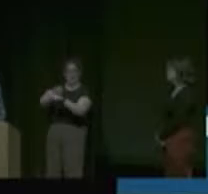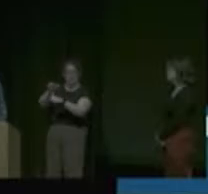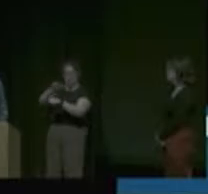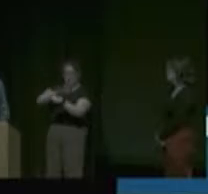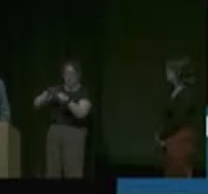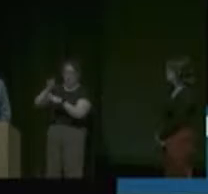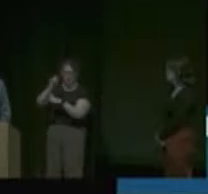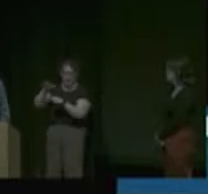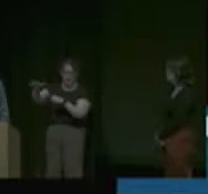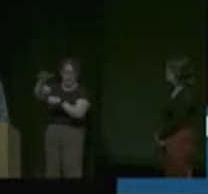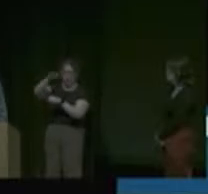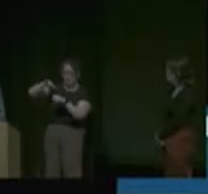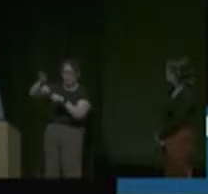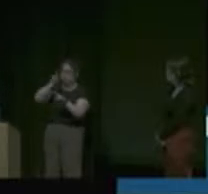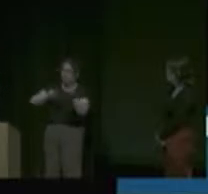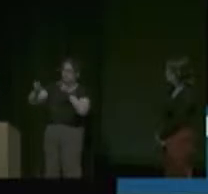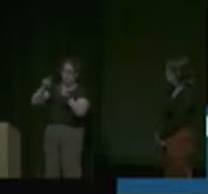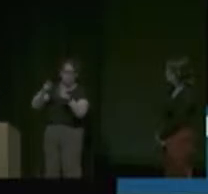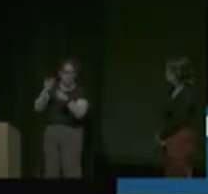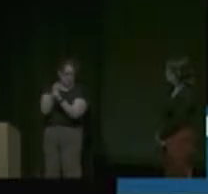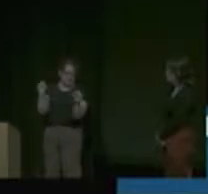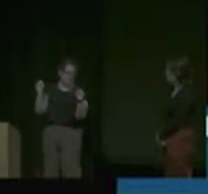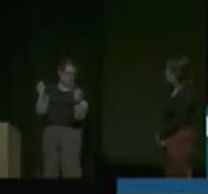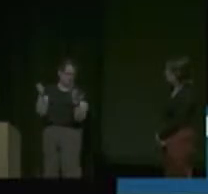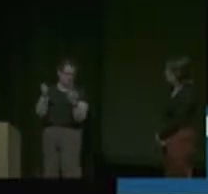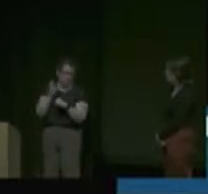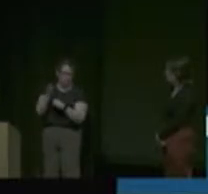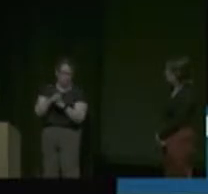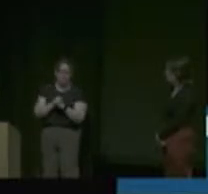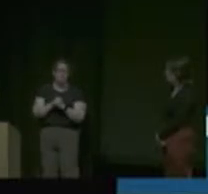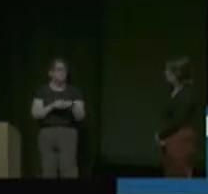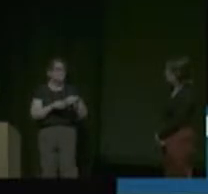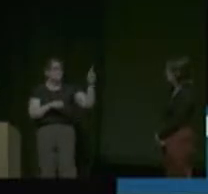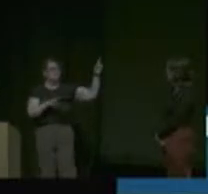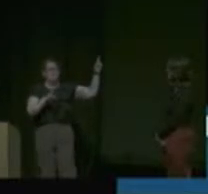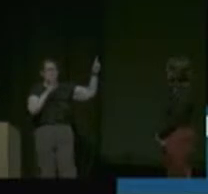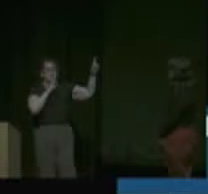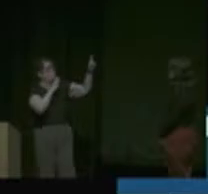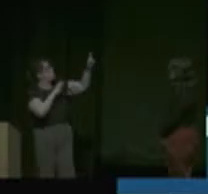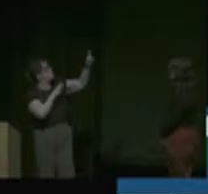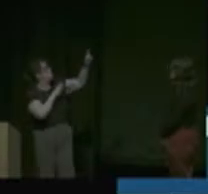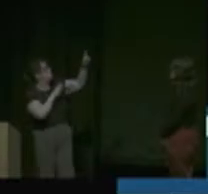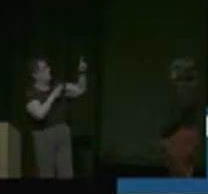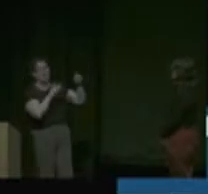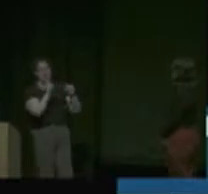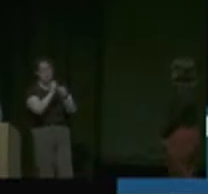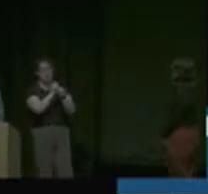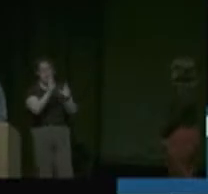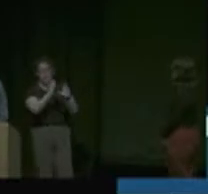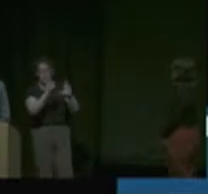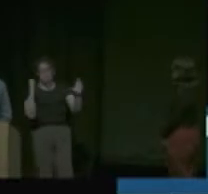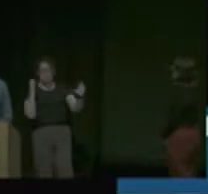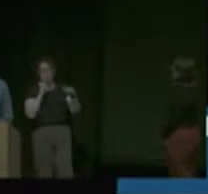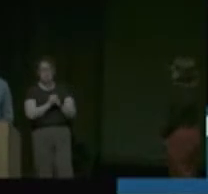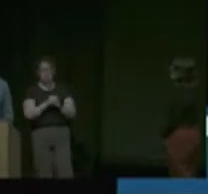the public safety and our own workers. This is a water truck here. It'll mainly be used down by Peck Road